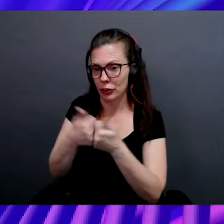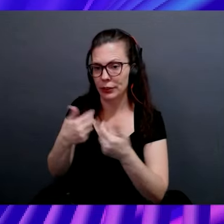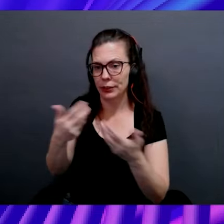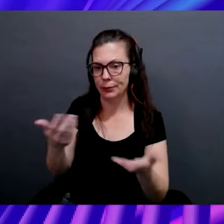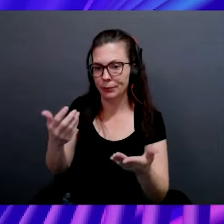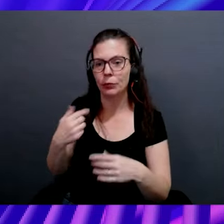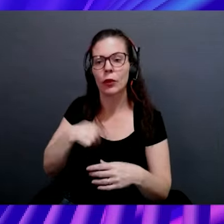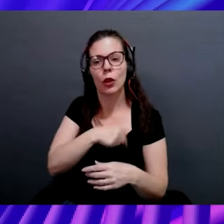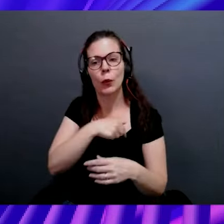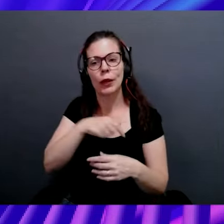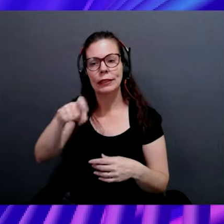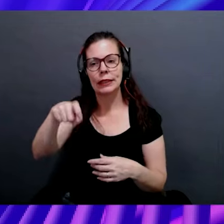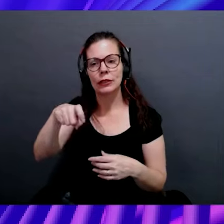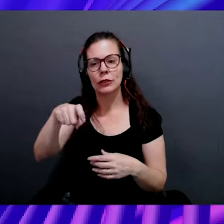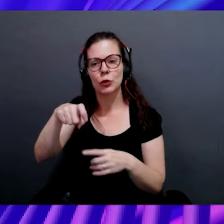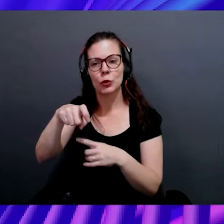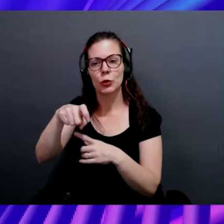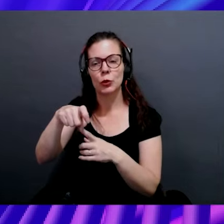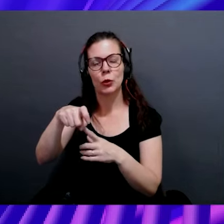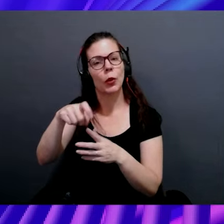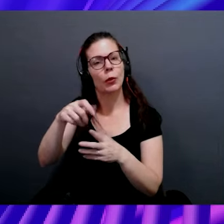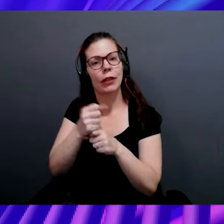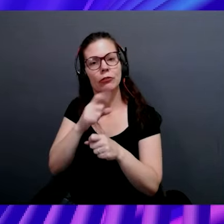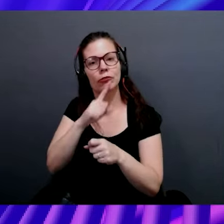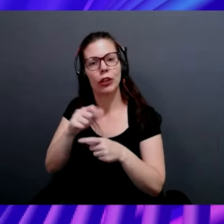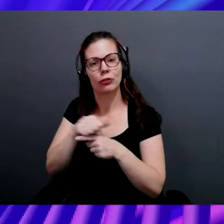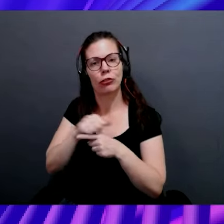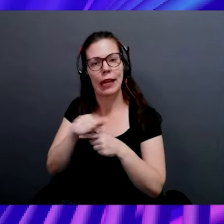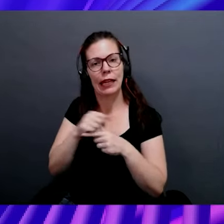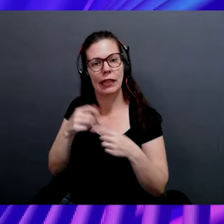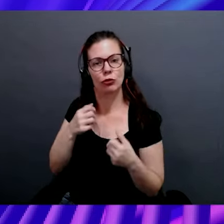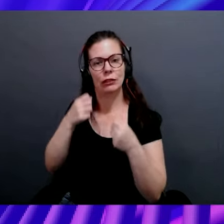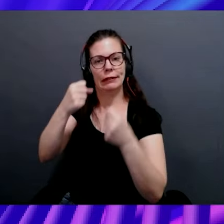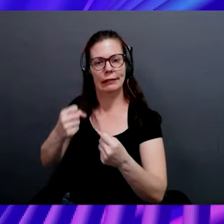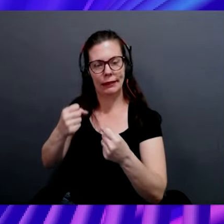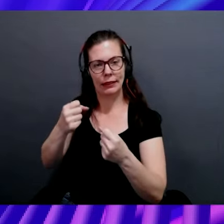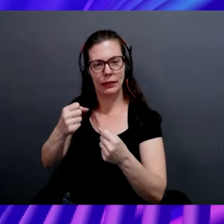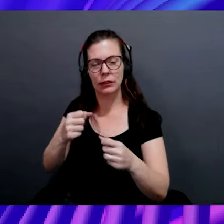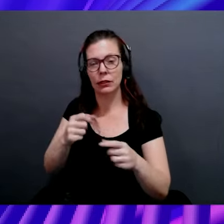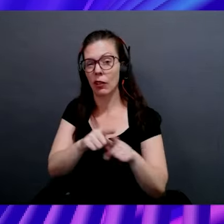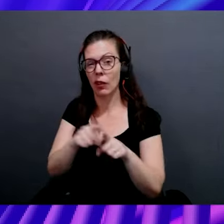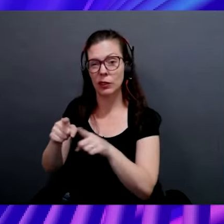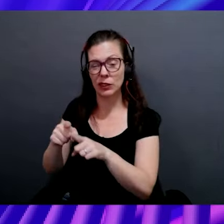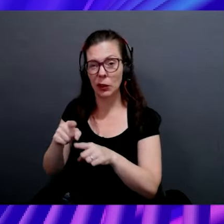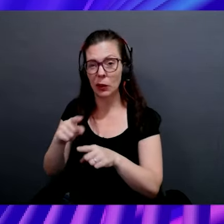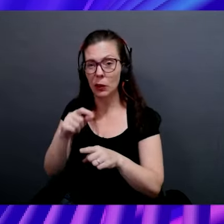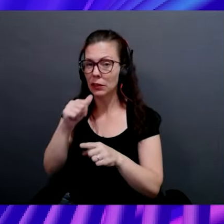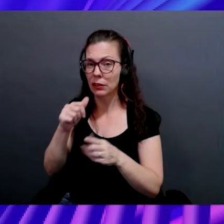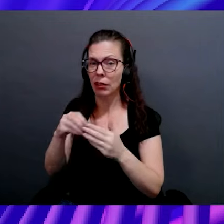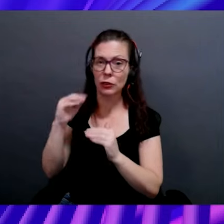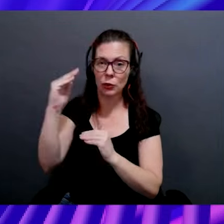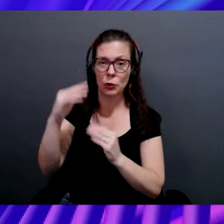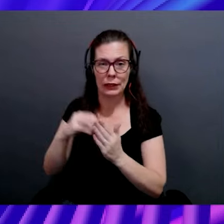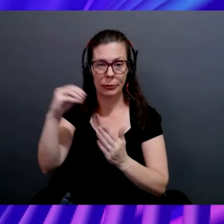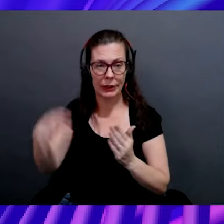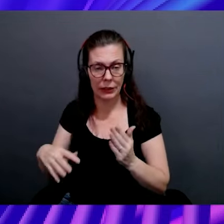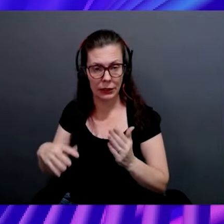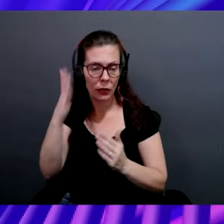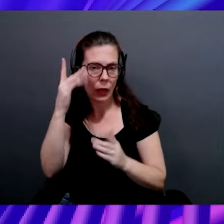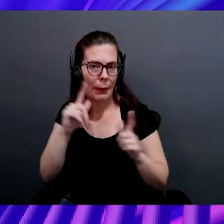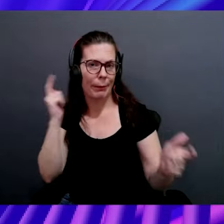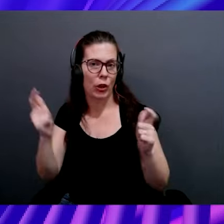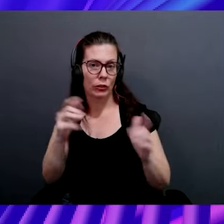need to make sure that training is resilient and also cost effective, because these large models nowadays,